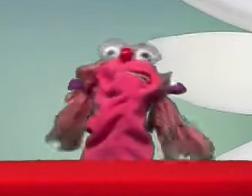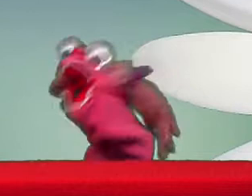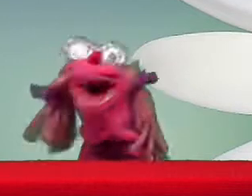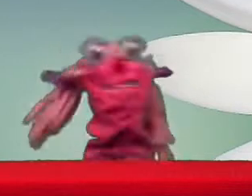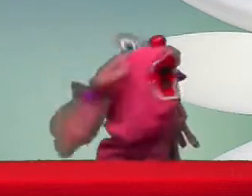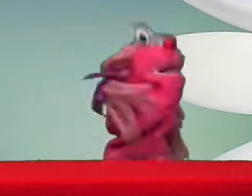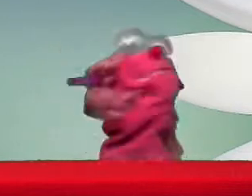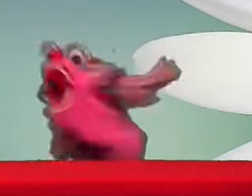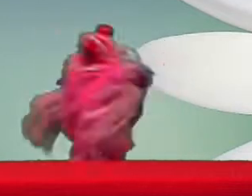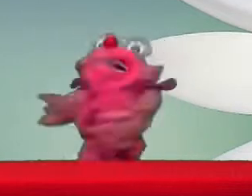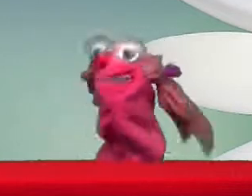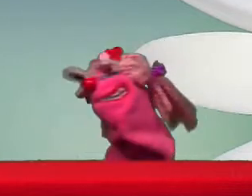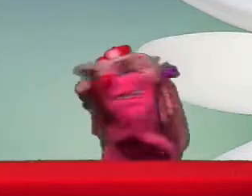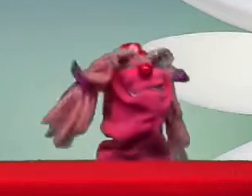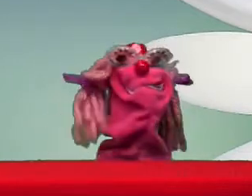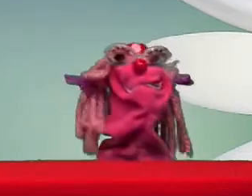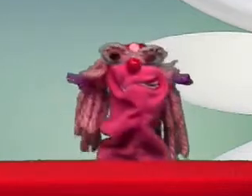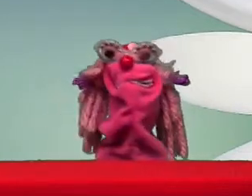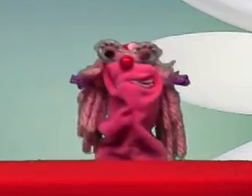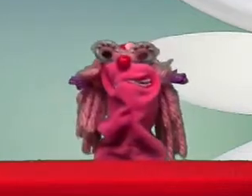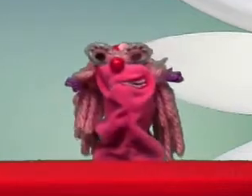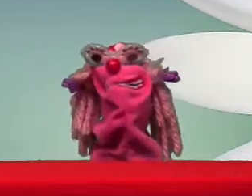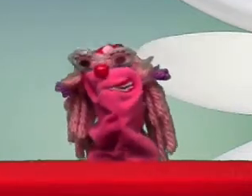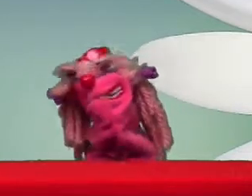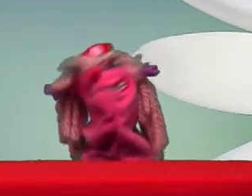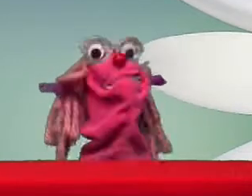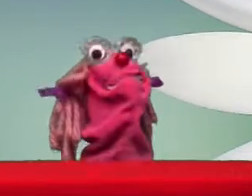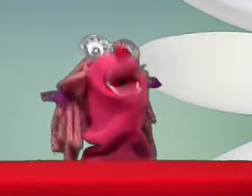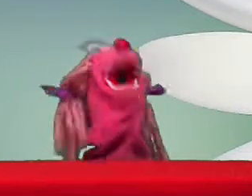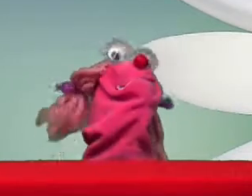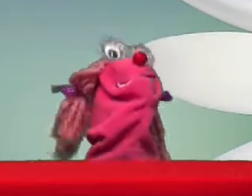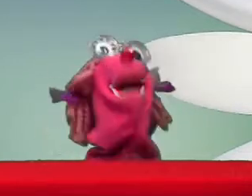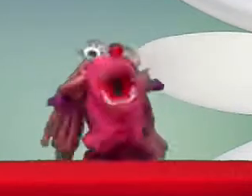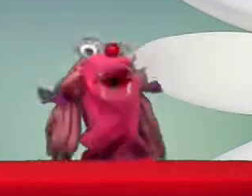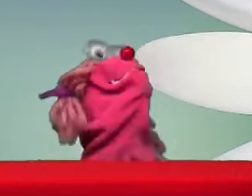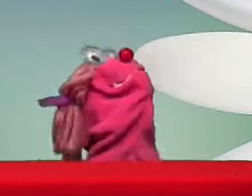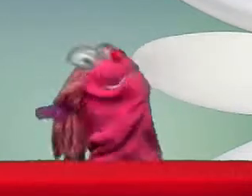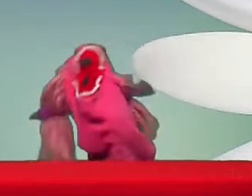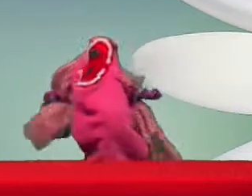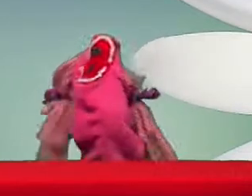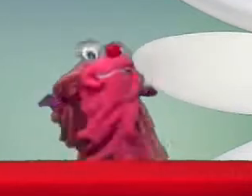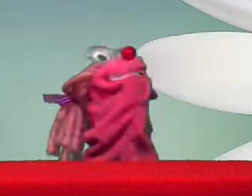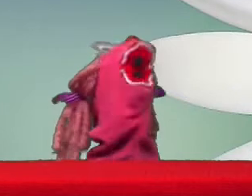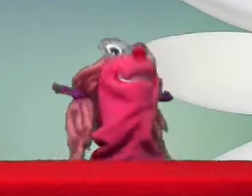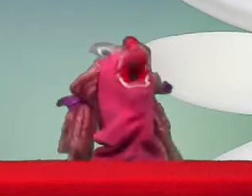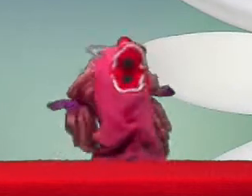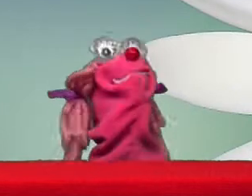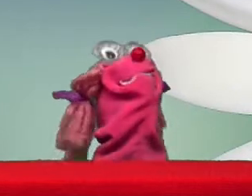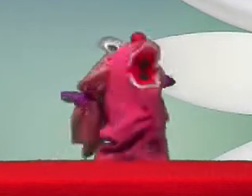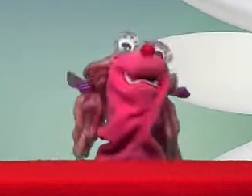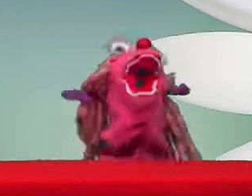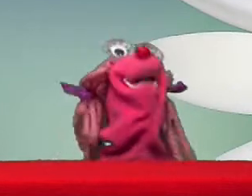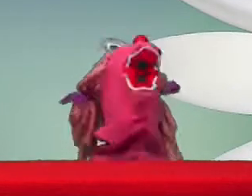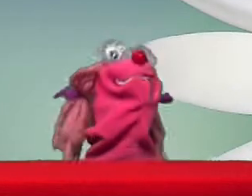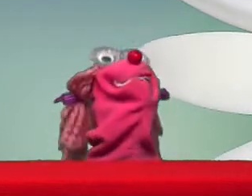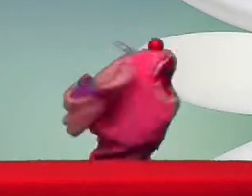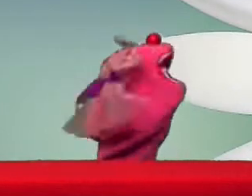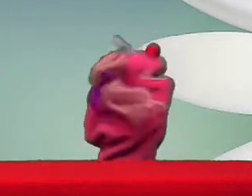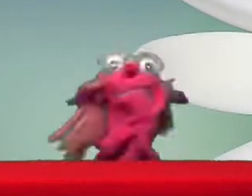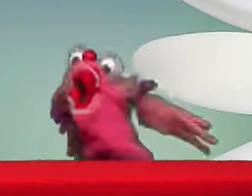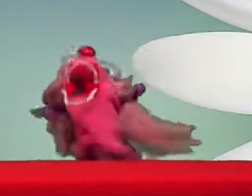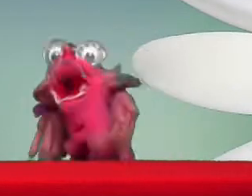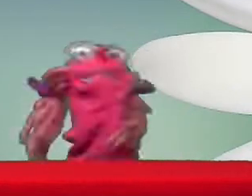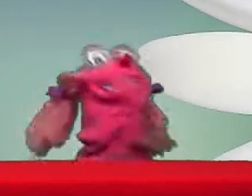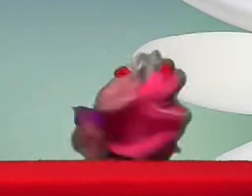environment healthy and happy. And if we lose the one, We lose the other one too, because together they make our world better